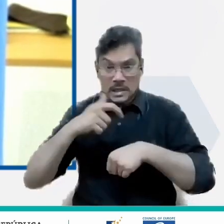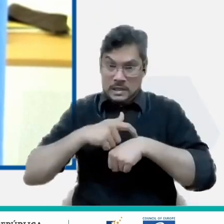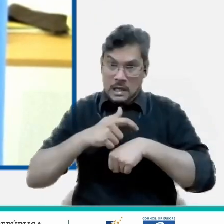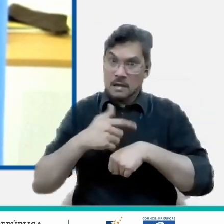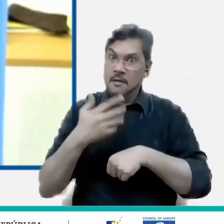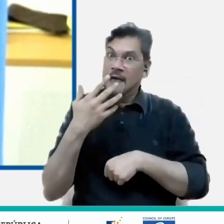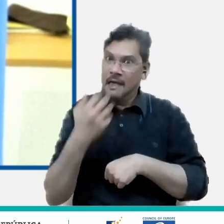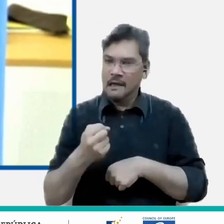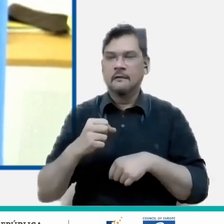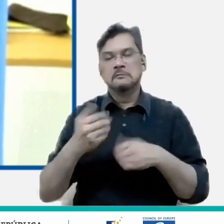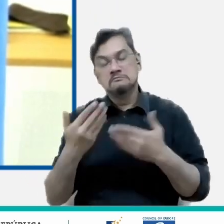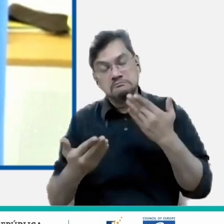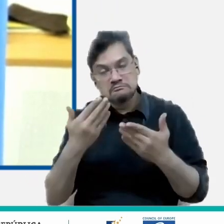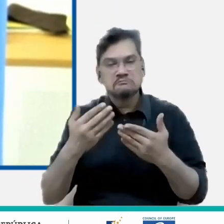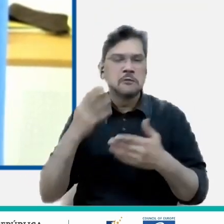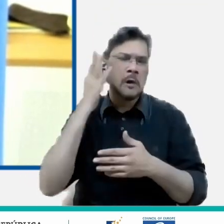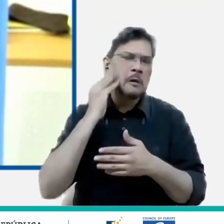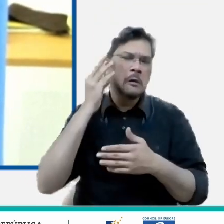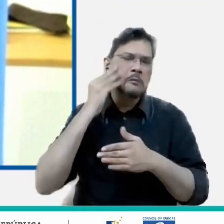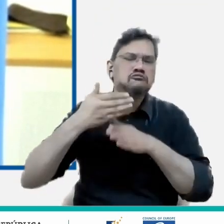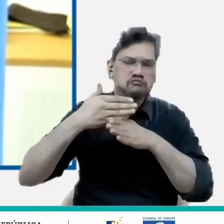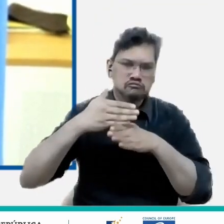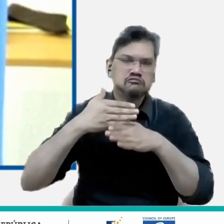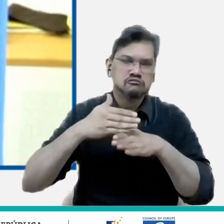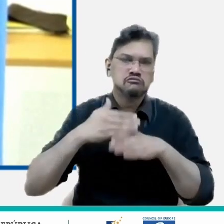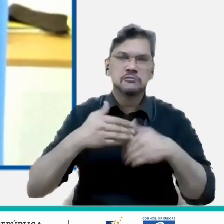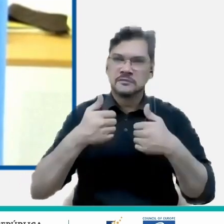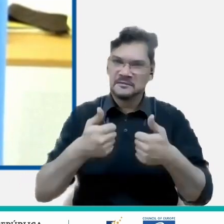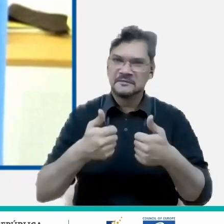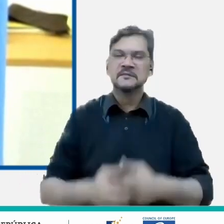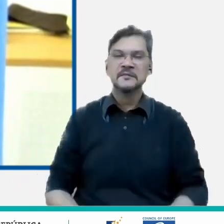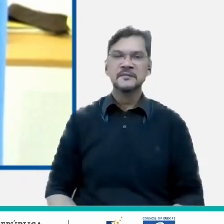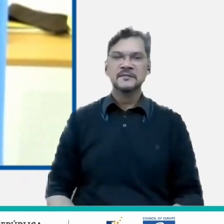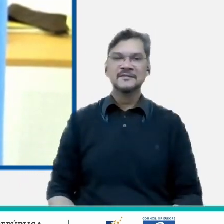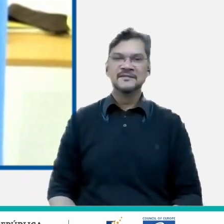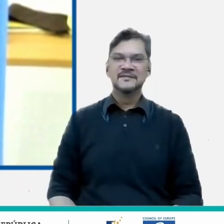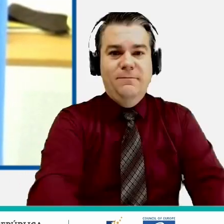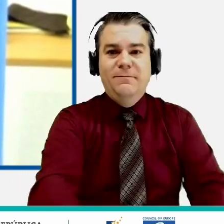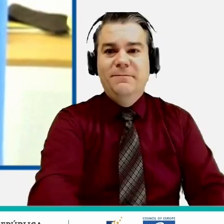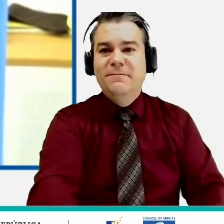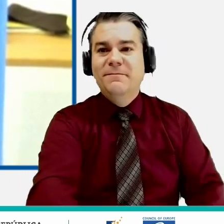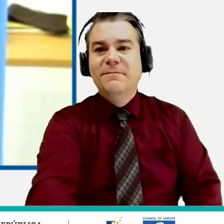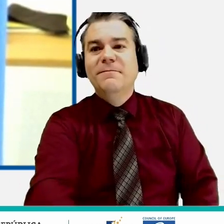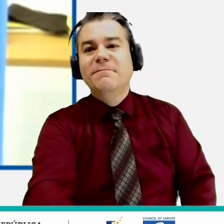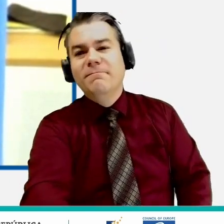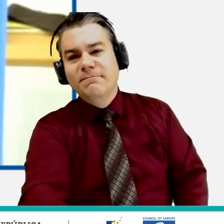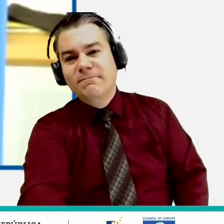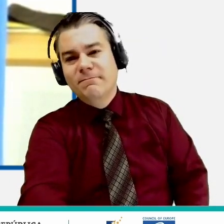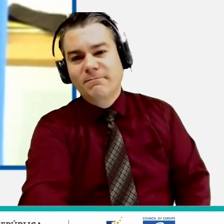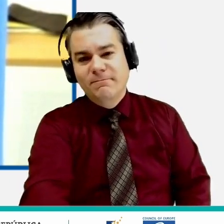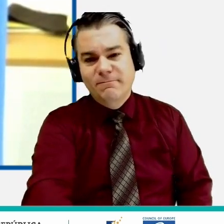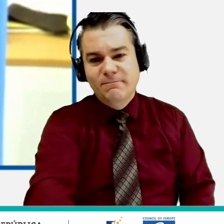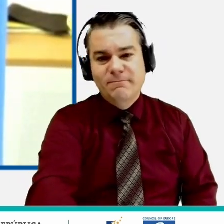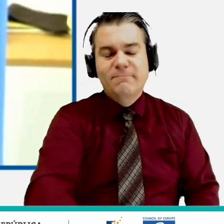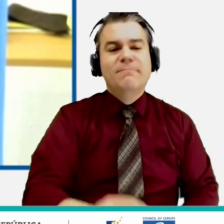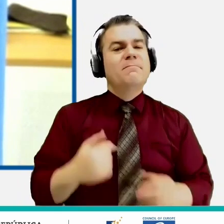to come back to what we from UNEC perspective think are some of the critical elements of the